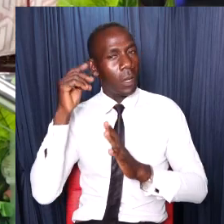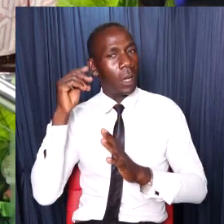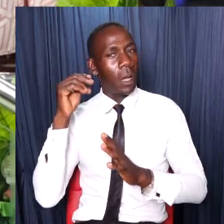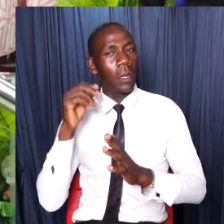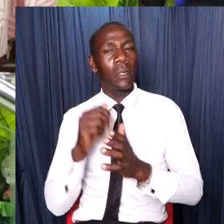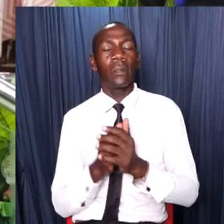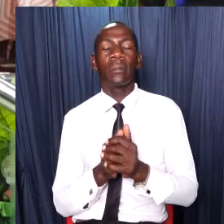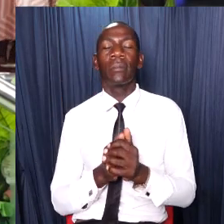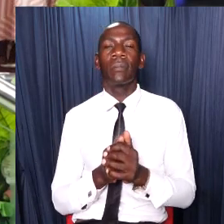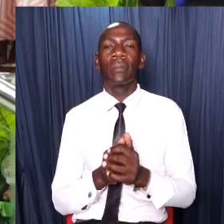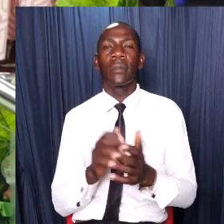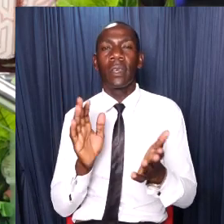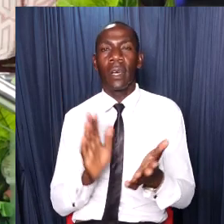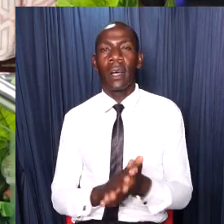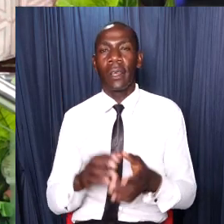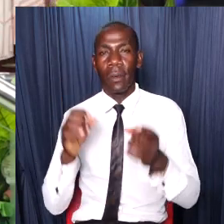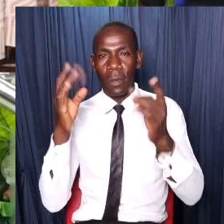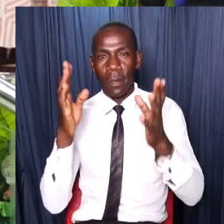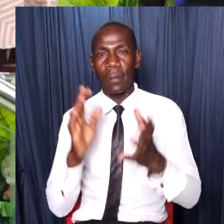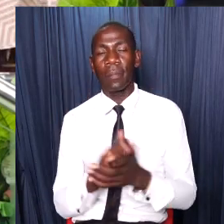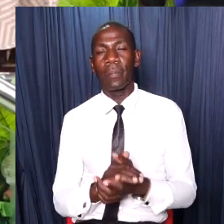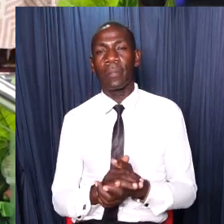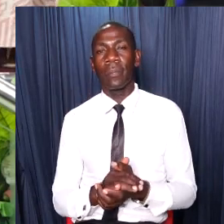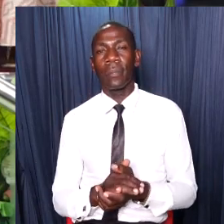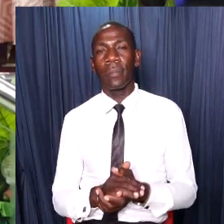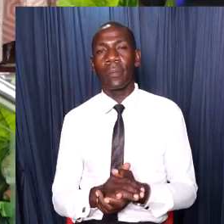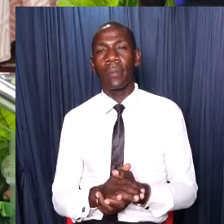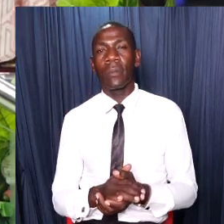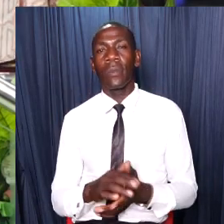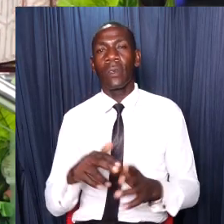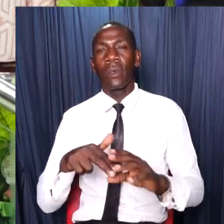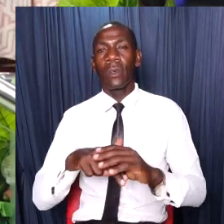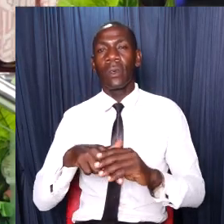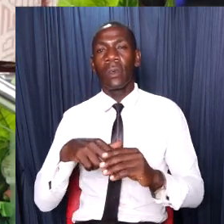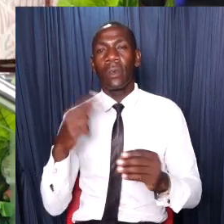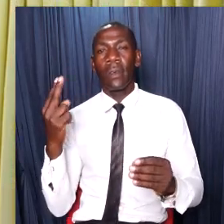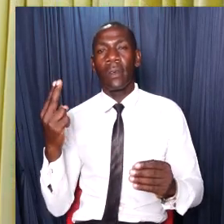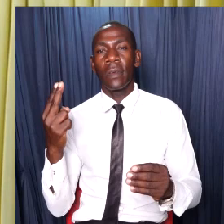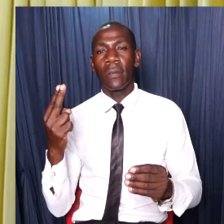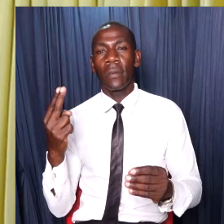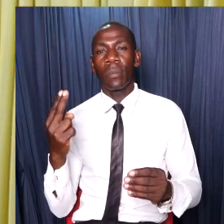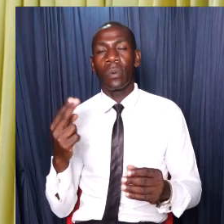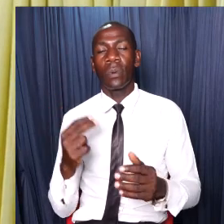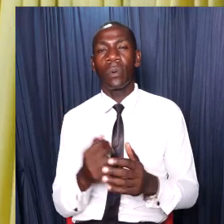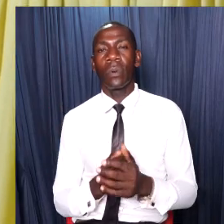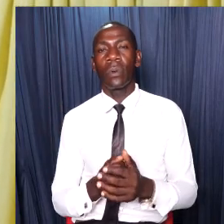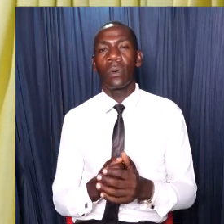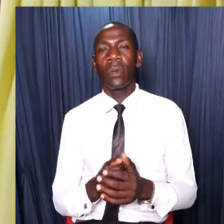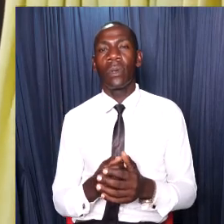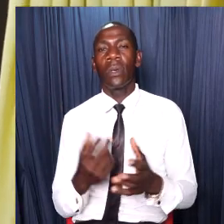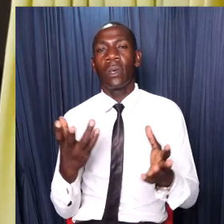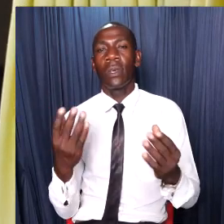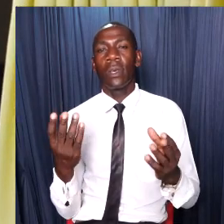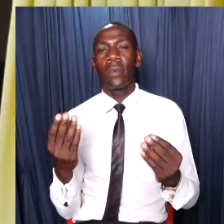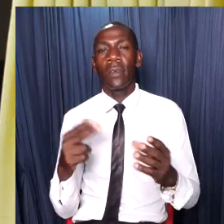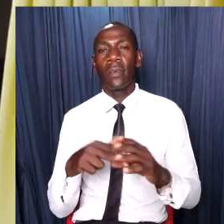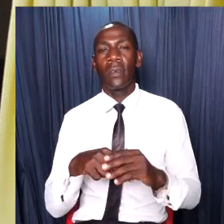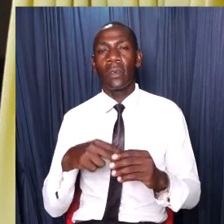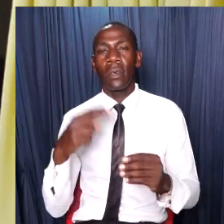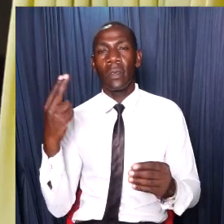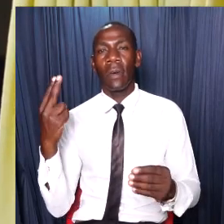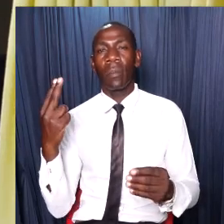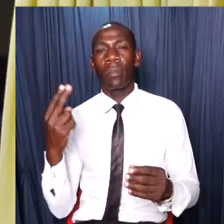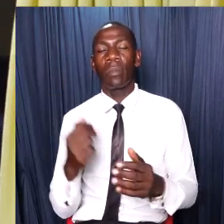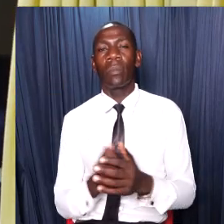your prayers will be heard. Hallelujah. Hallelujah. She can easily give up. She